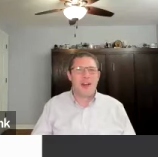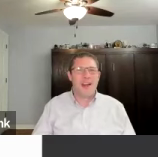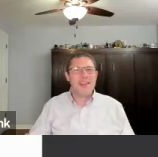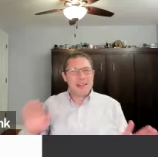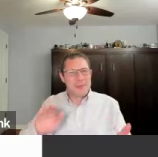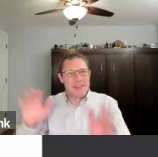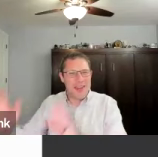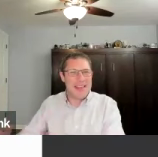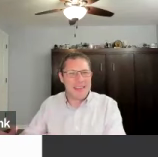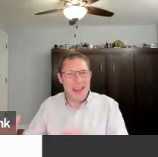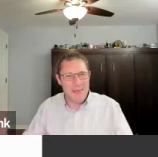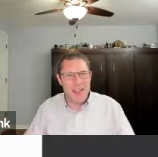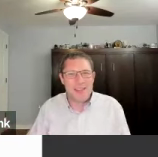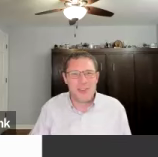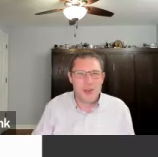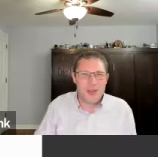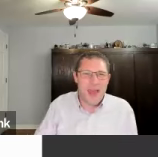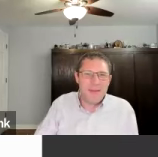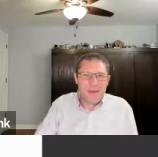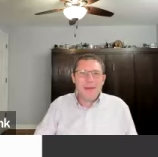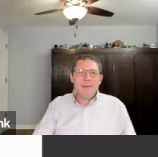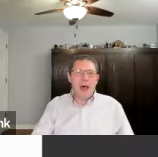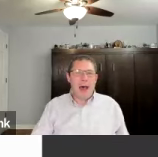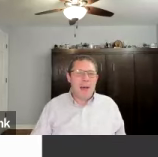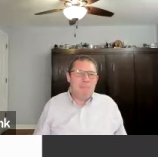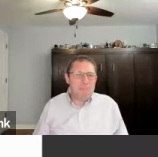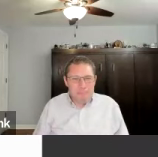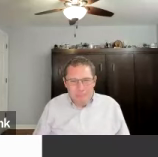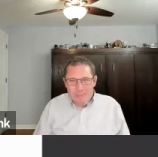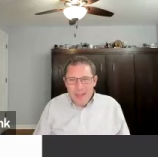events or very specific designated events that you can do that.